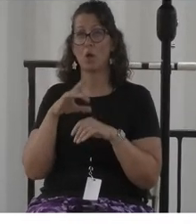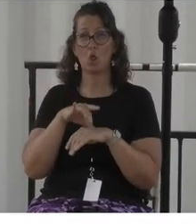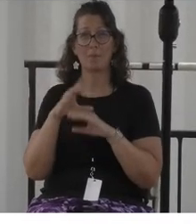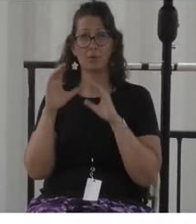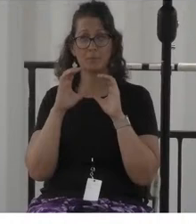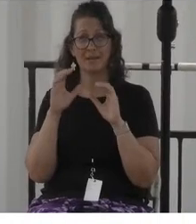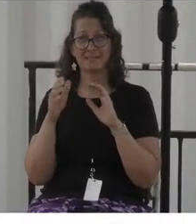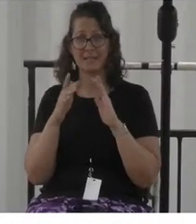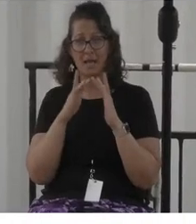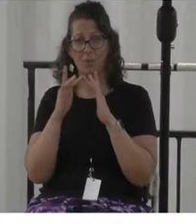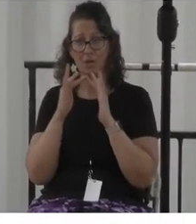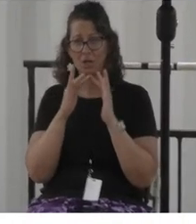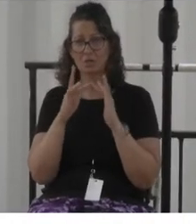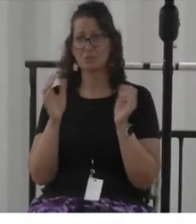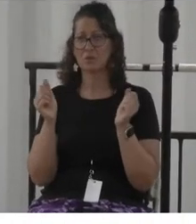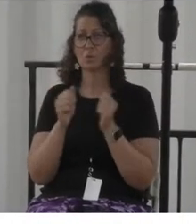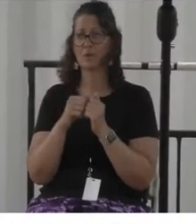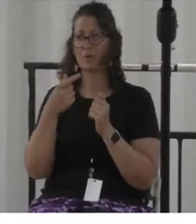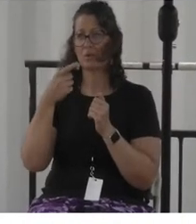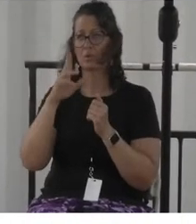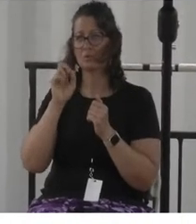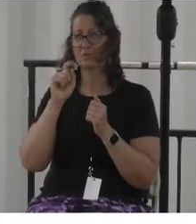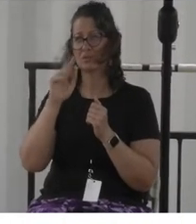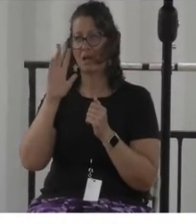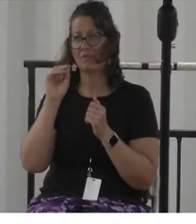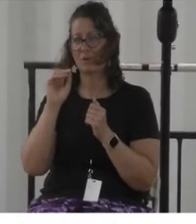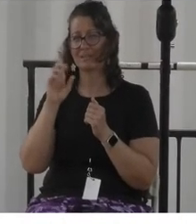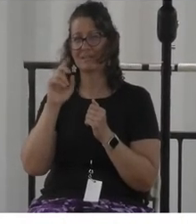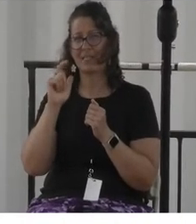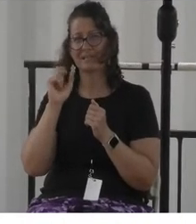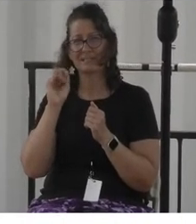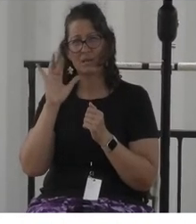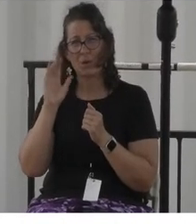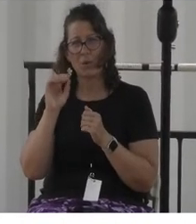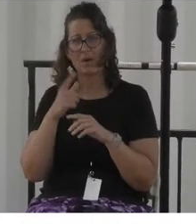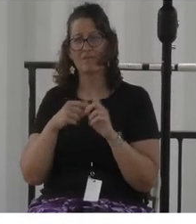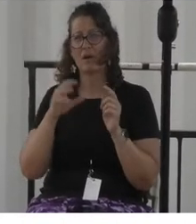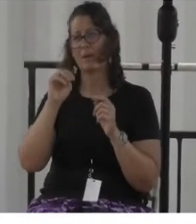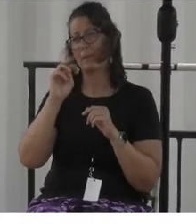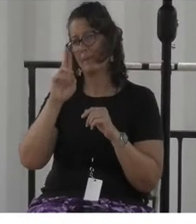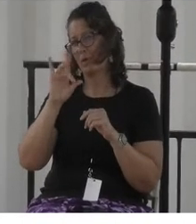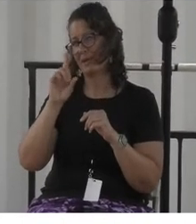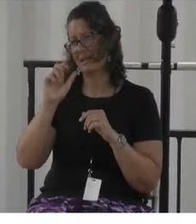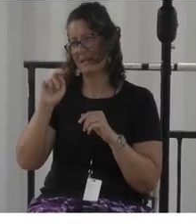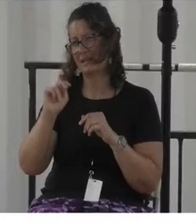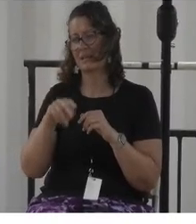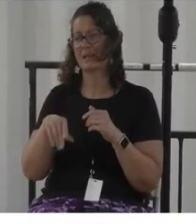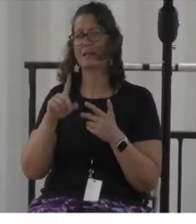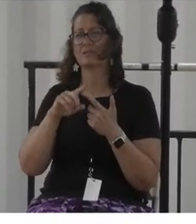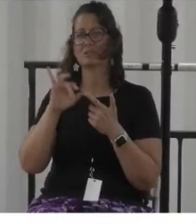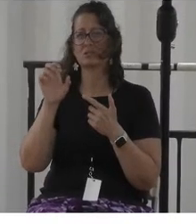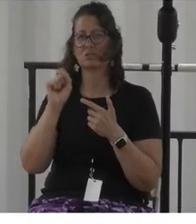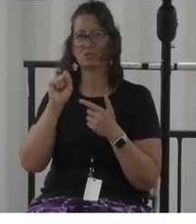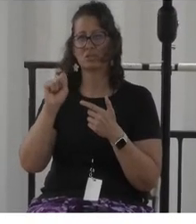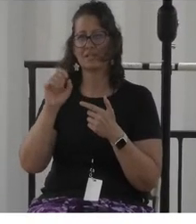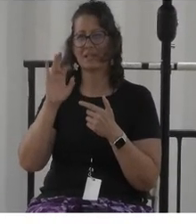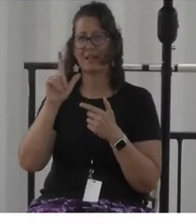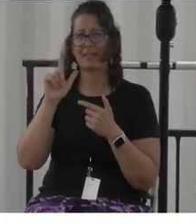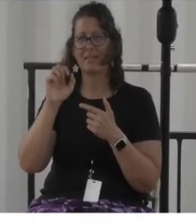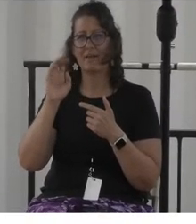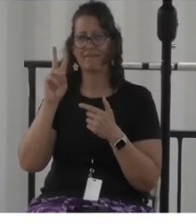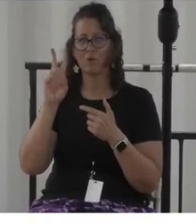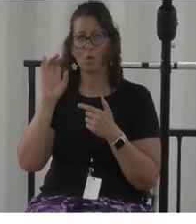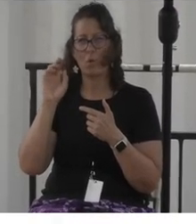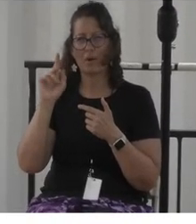communication networks with Gustavo De Lucio, who's from Iridium. Jess Lefcourt is joining us remotely,